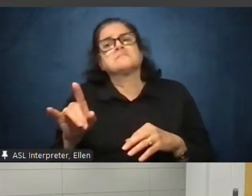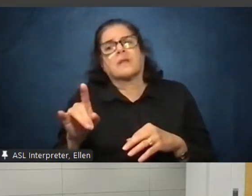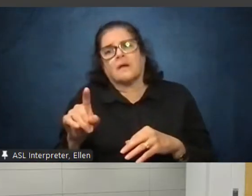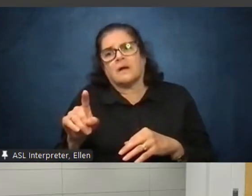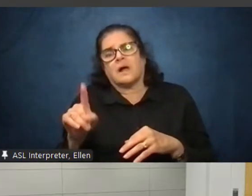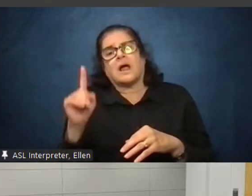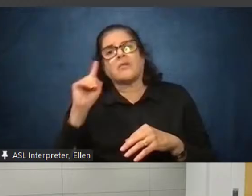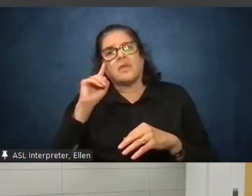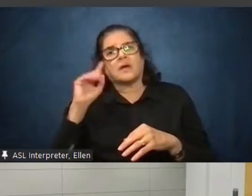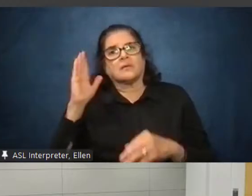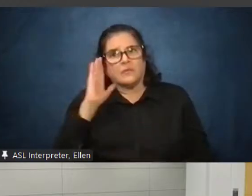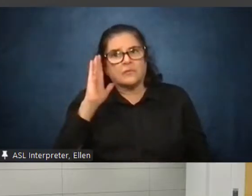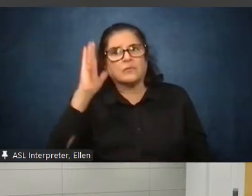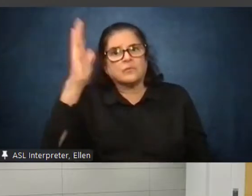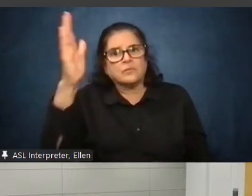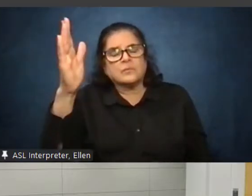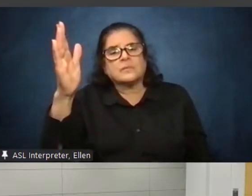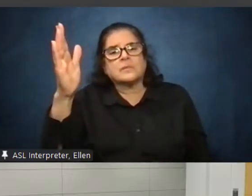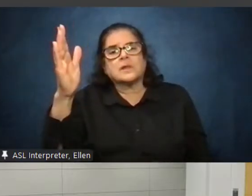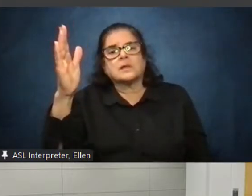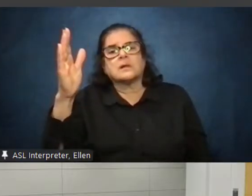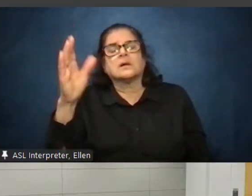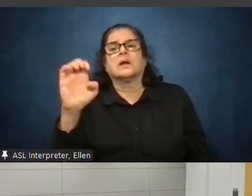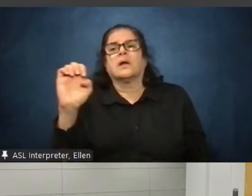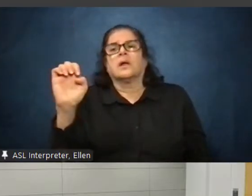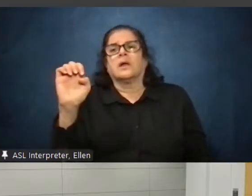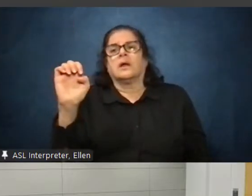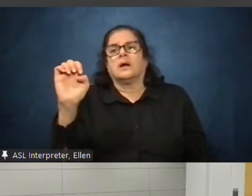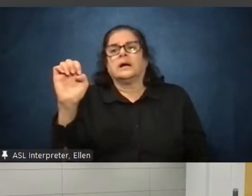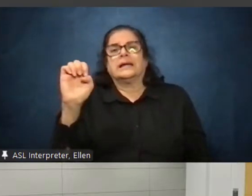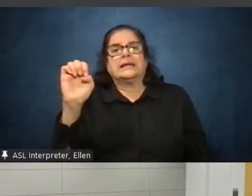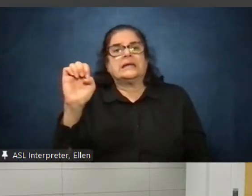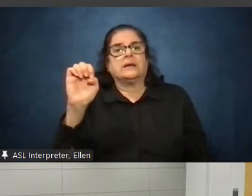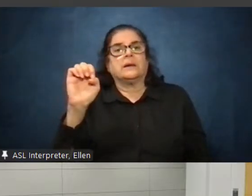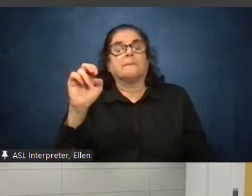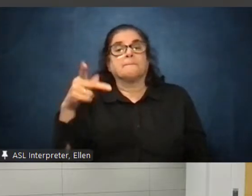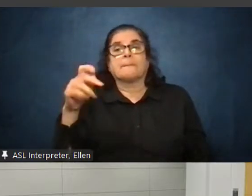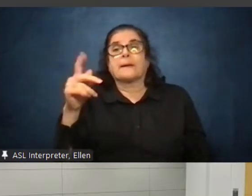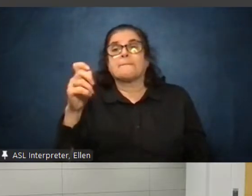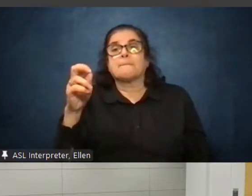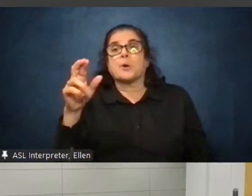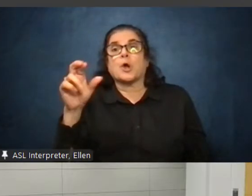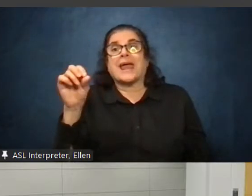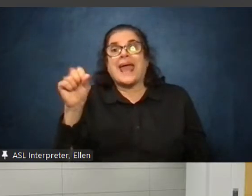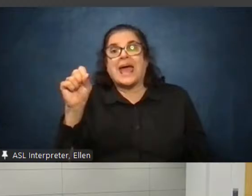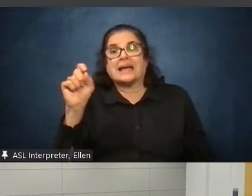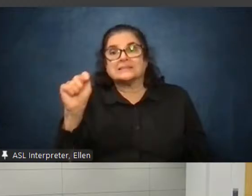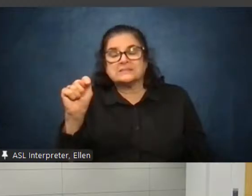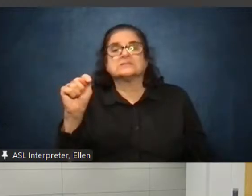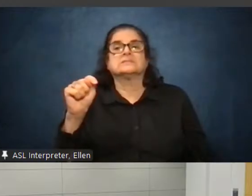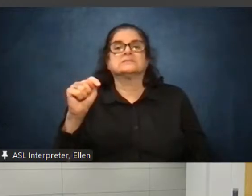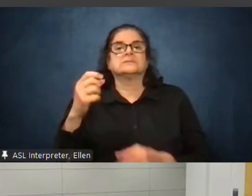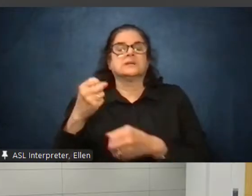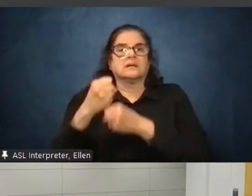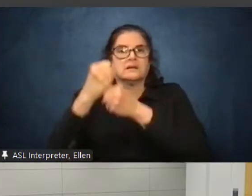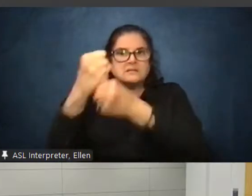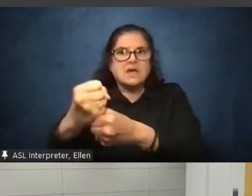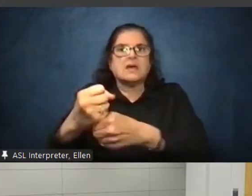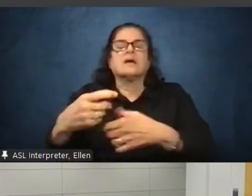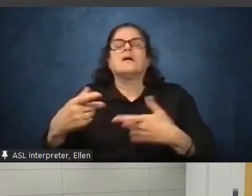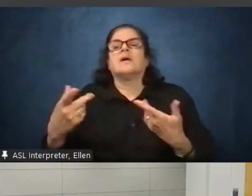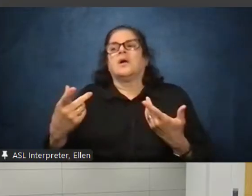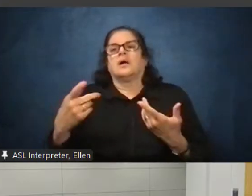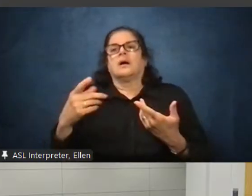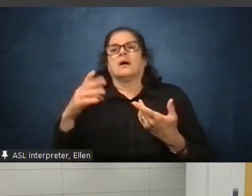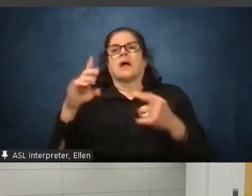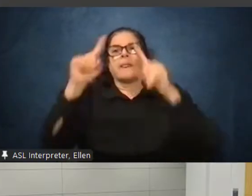is we get the e-ink signs, these paper cast signs up, and we're testing those. We've got the bus stop signs, and then we